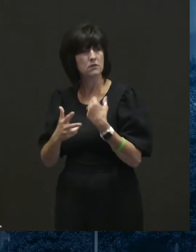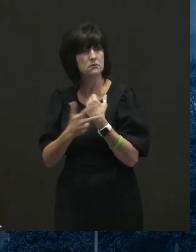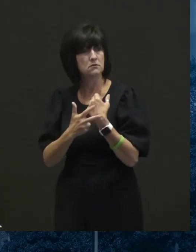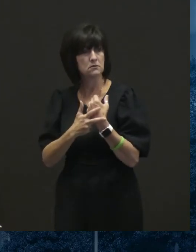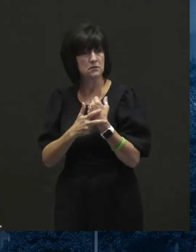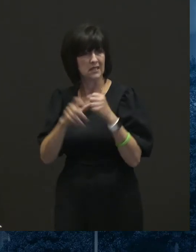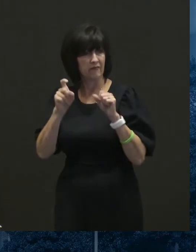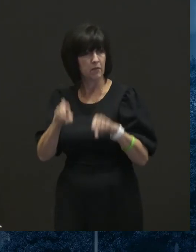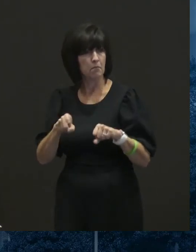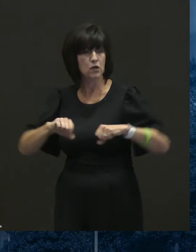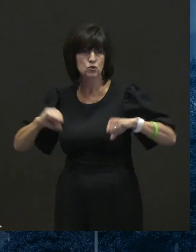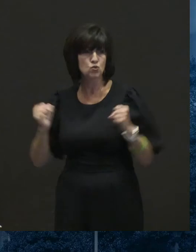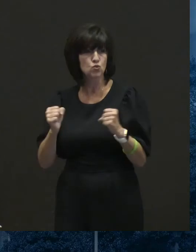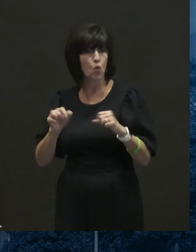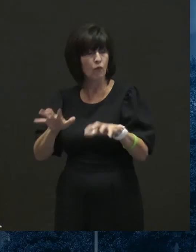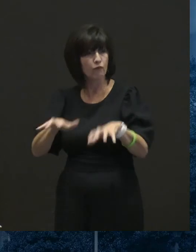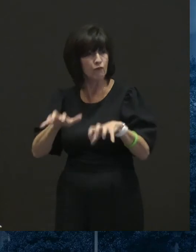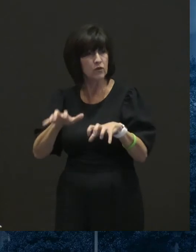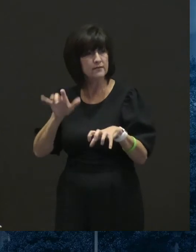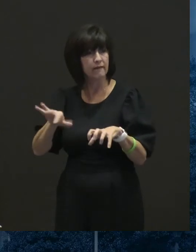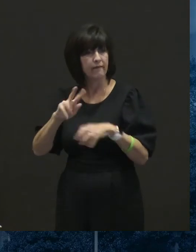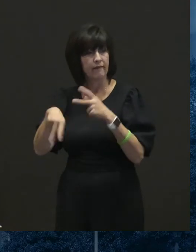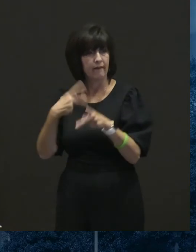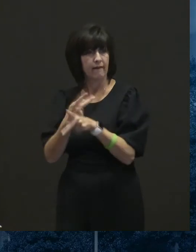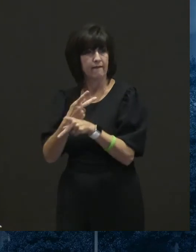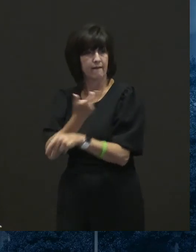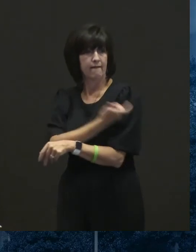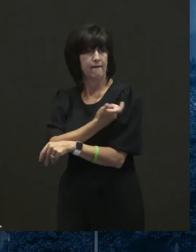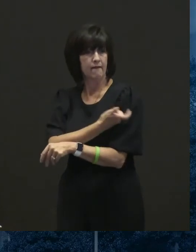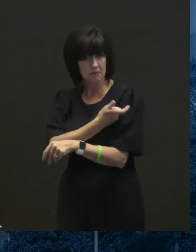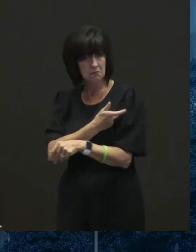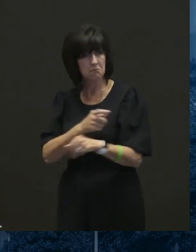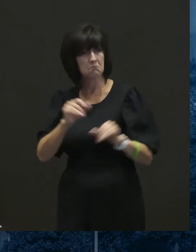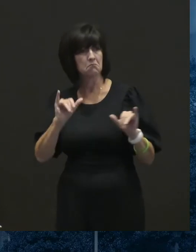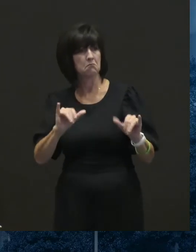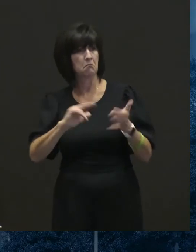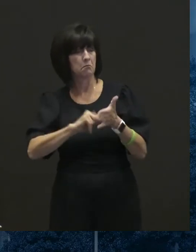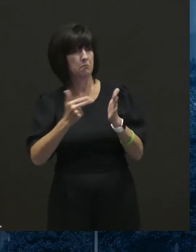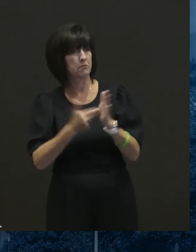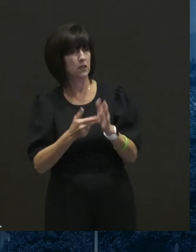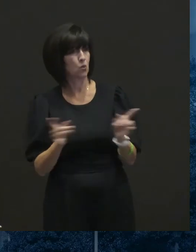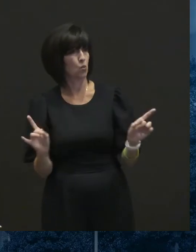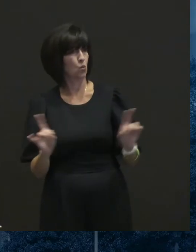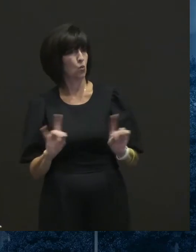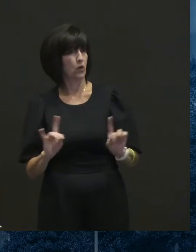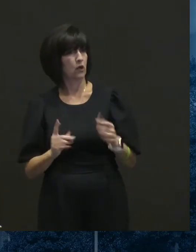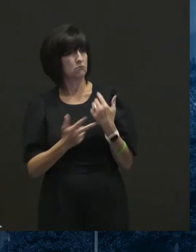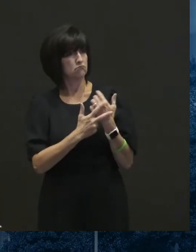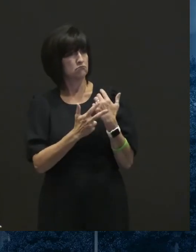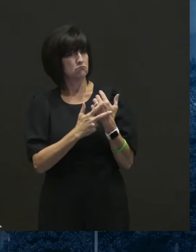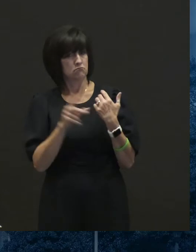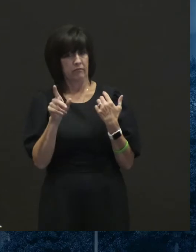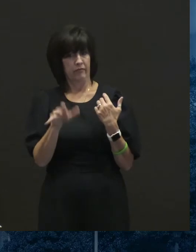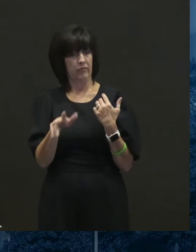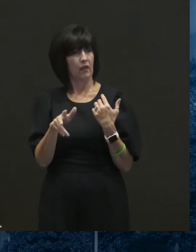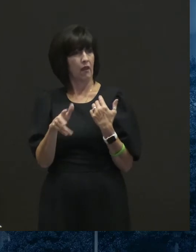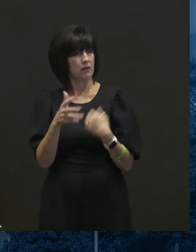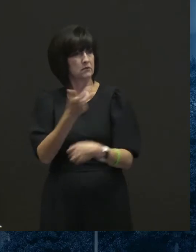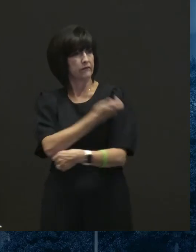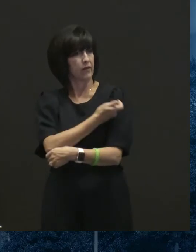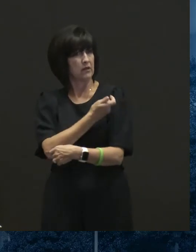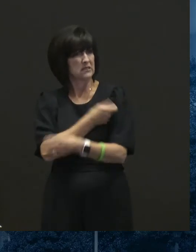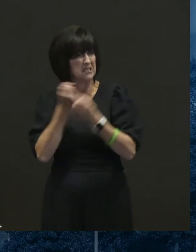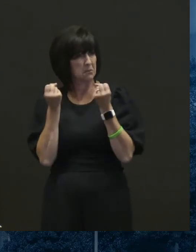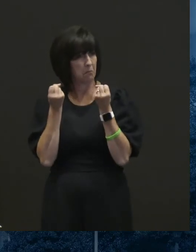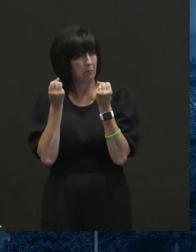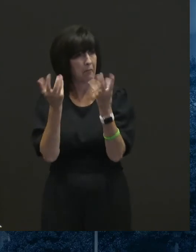degrees. So, as we learn more, we start, from a logistics perspective, we start incorporating more detail